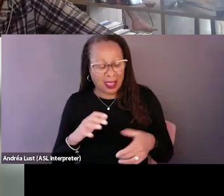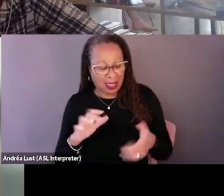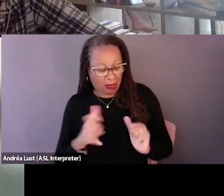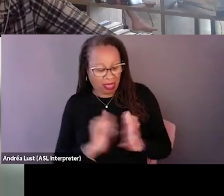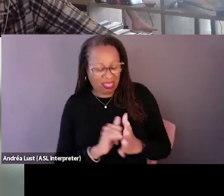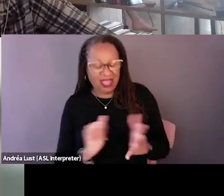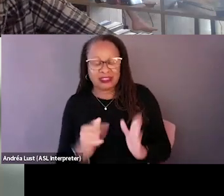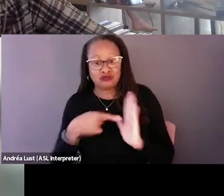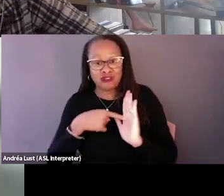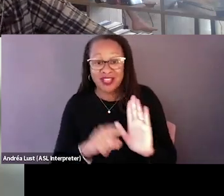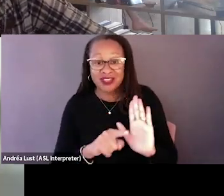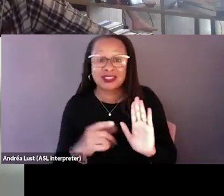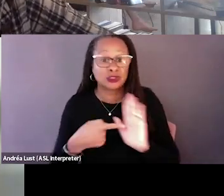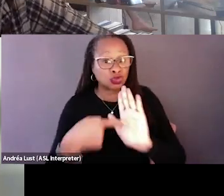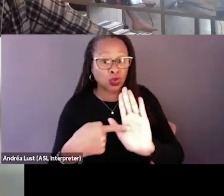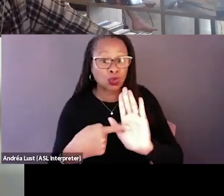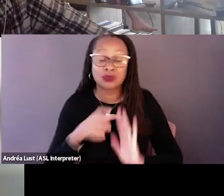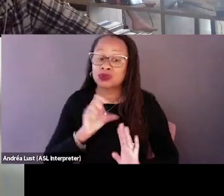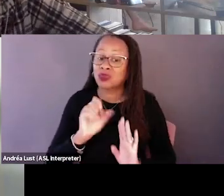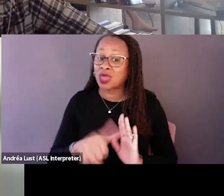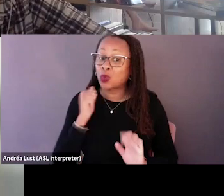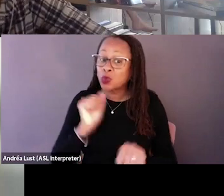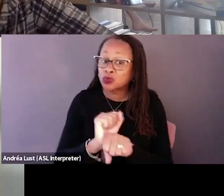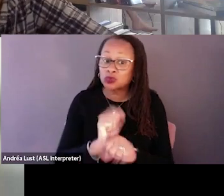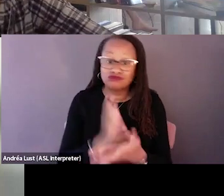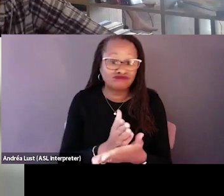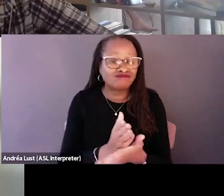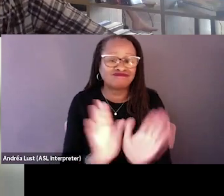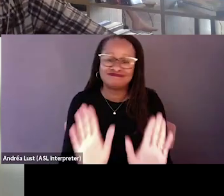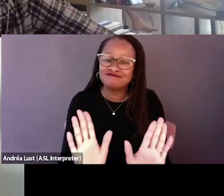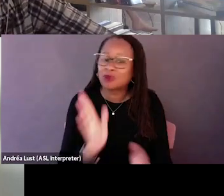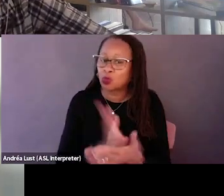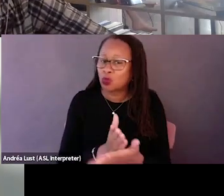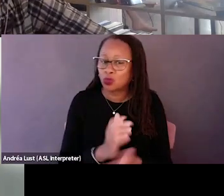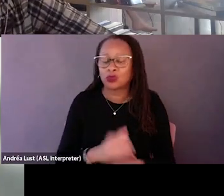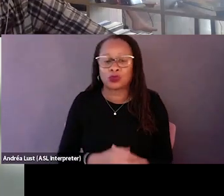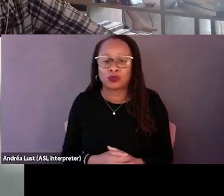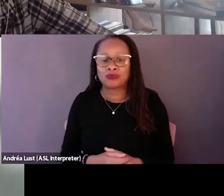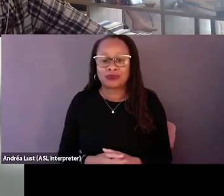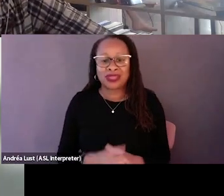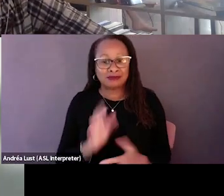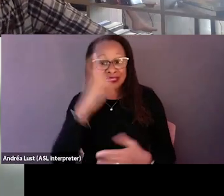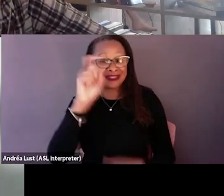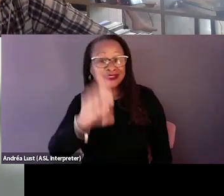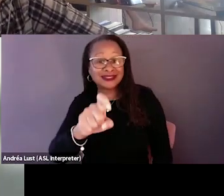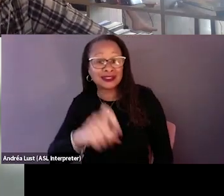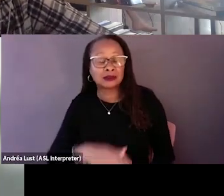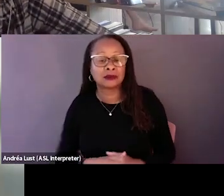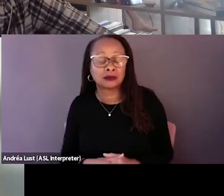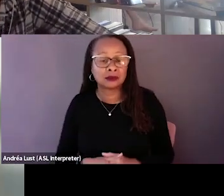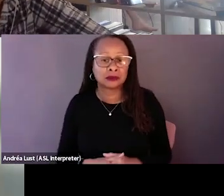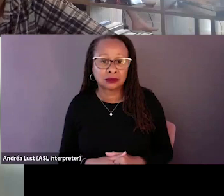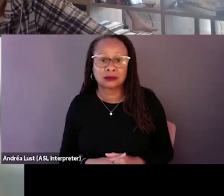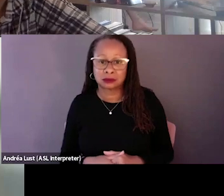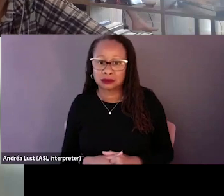is reflected. So that won't stop, because it's a necessity out